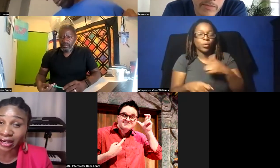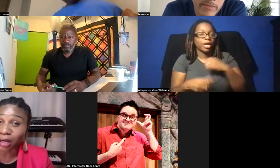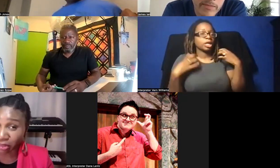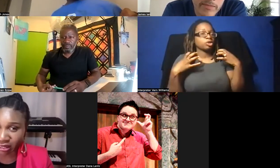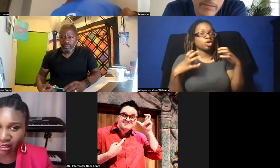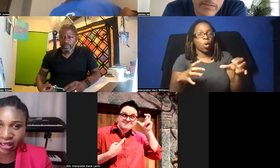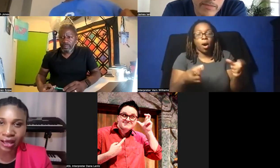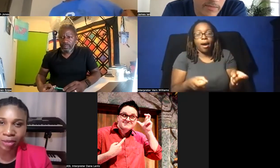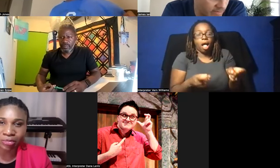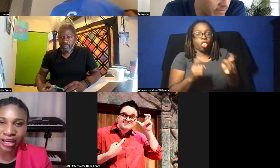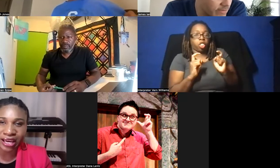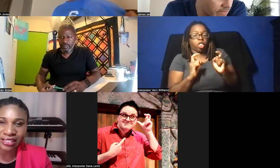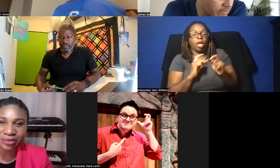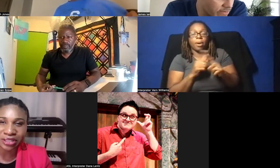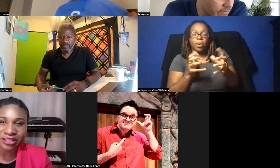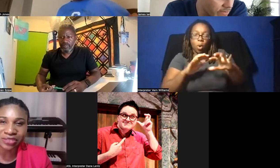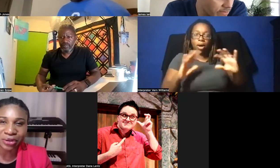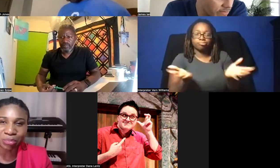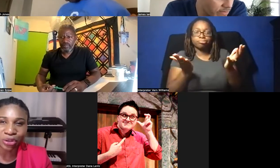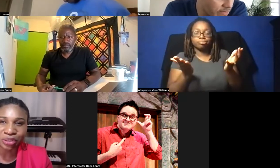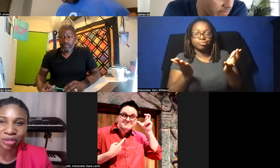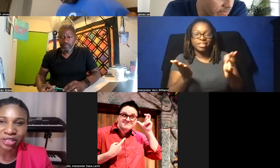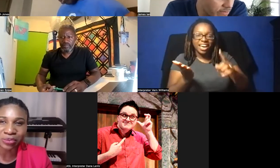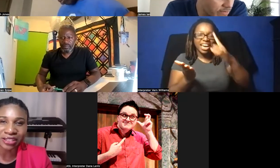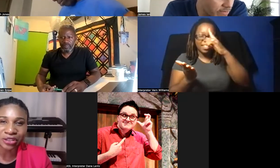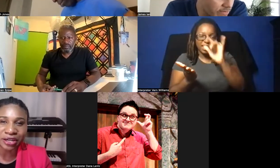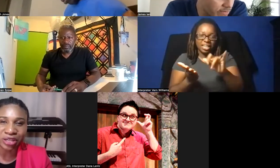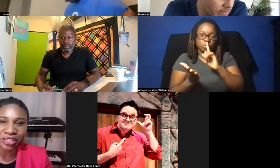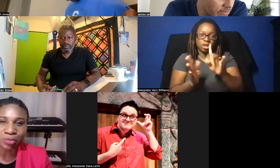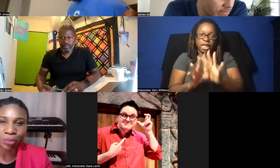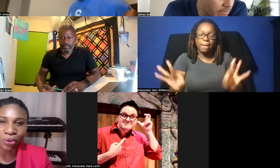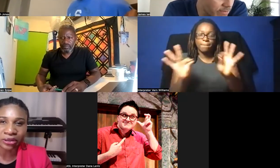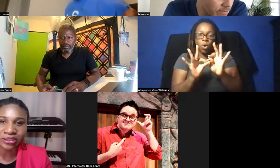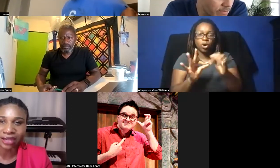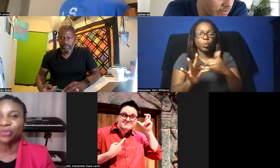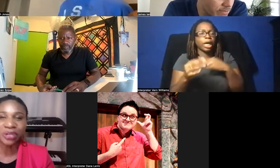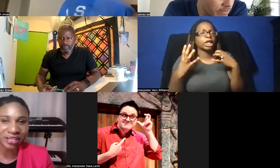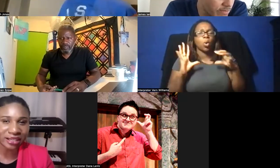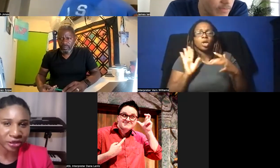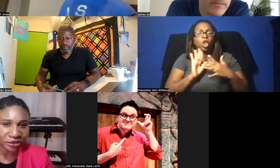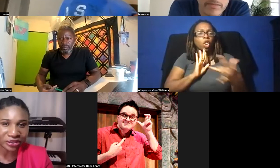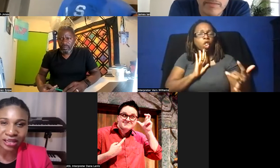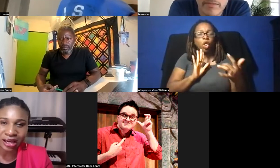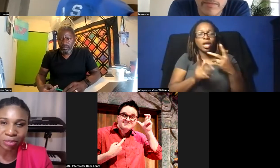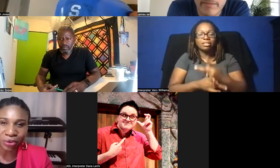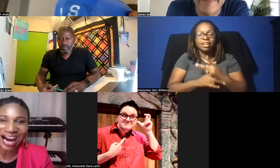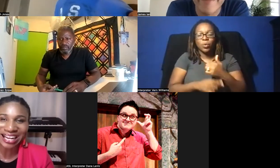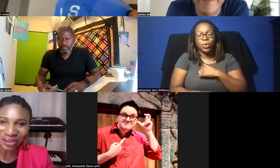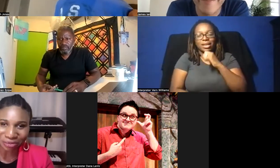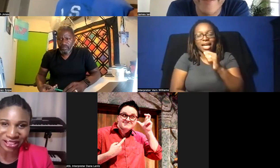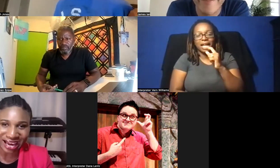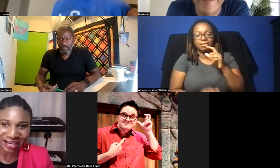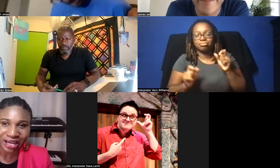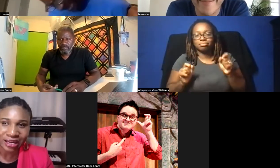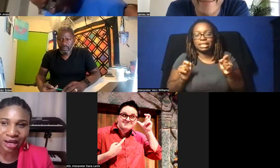hand up. And I really think that's very important because we're not here to be inspo porn. I don't know if we can say that on here, but we're not here to